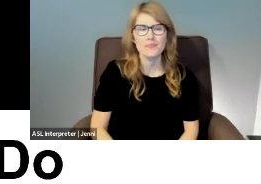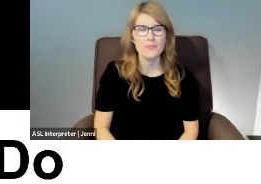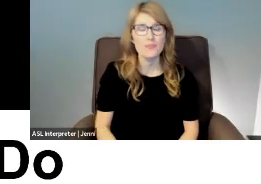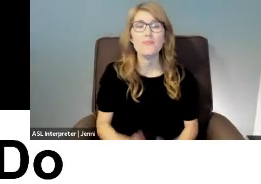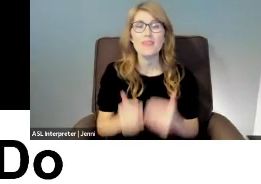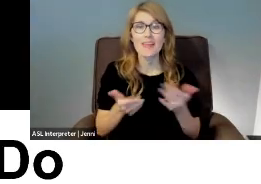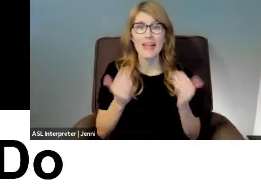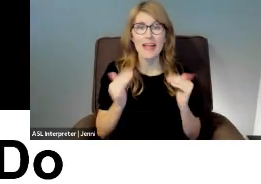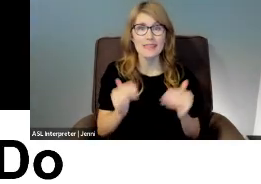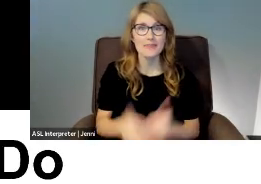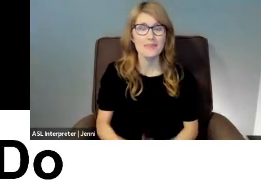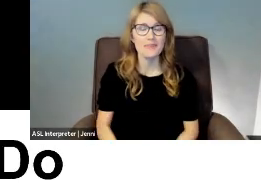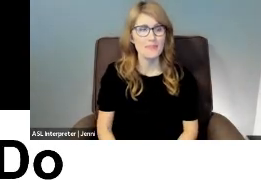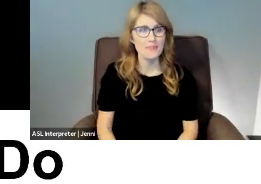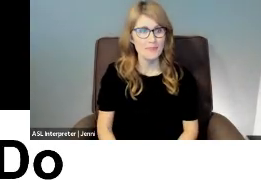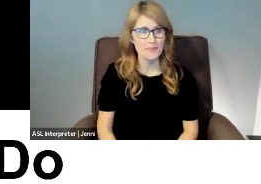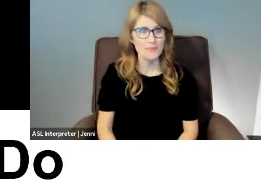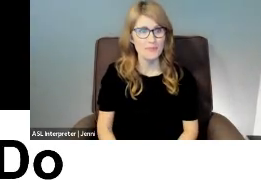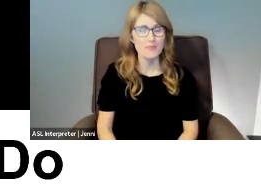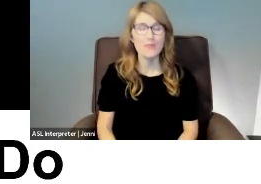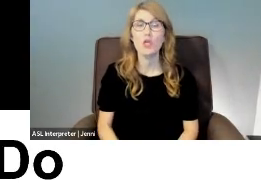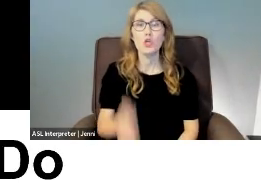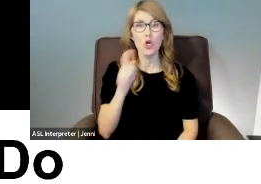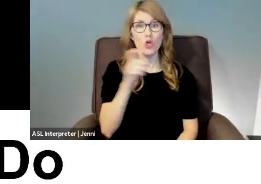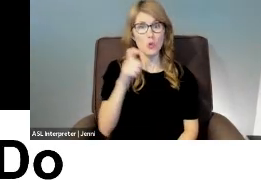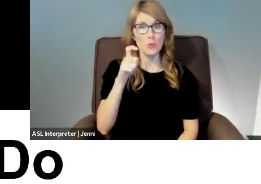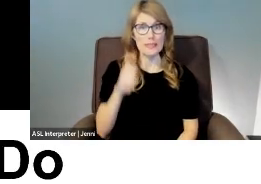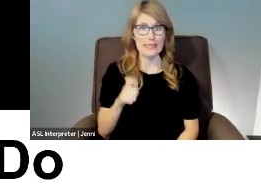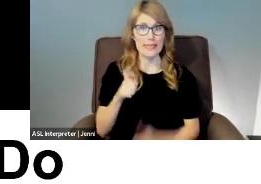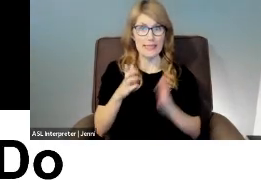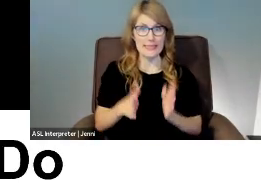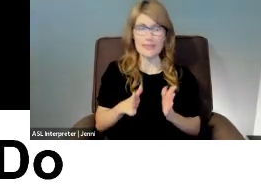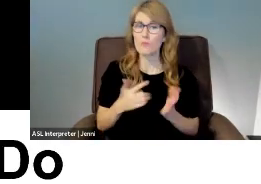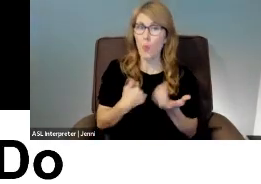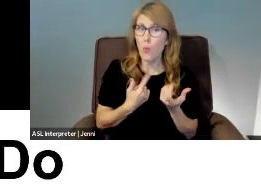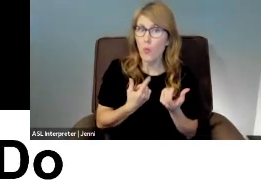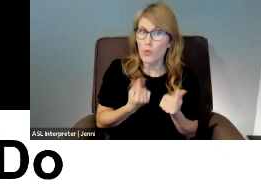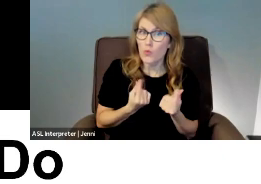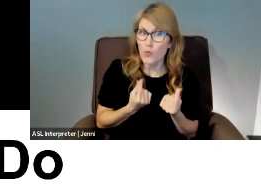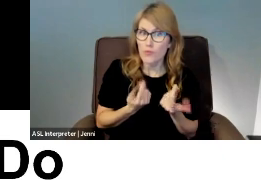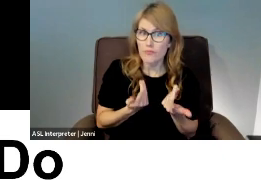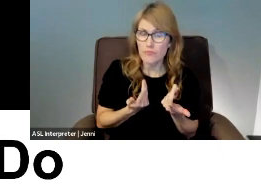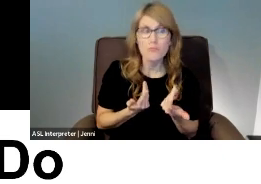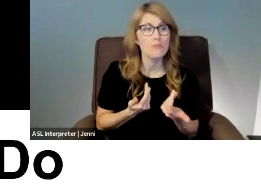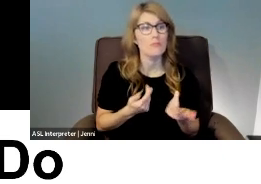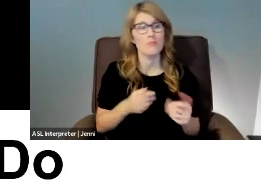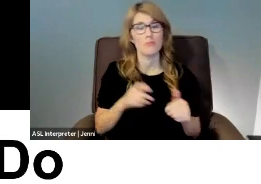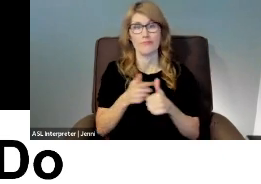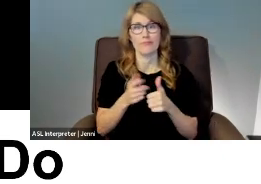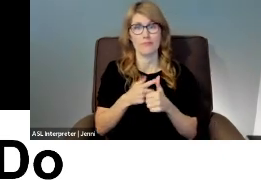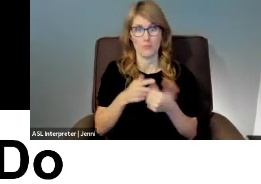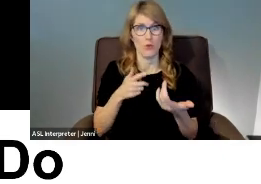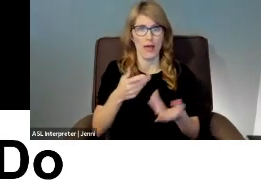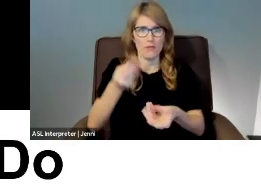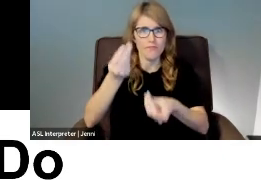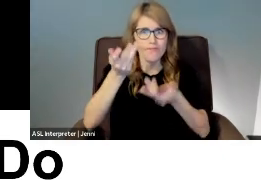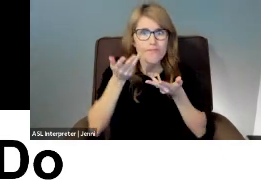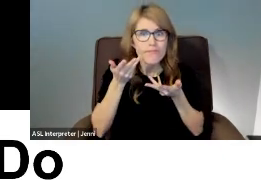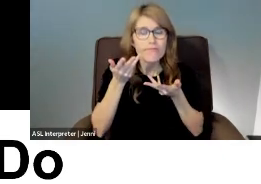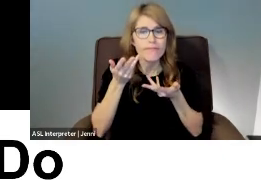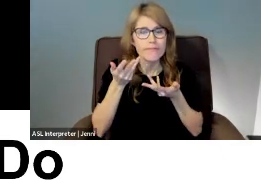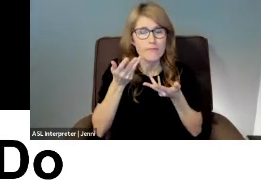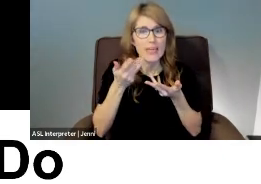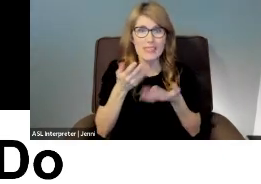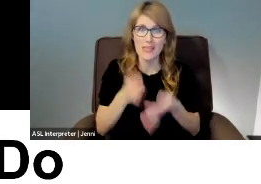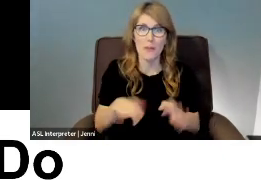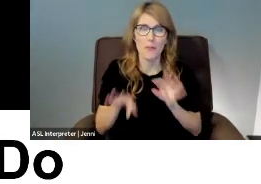please. So what can Texans do? So you can be informed. It's very important